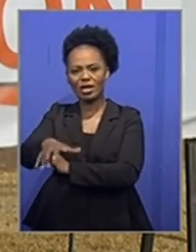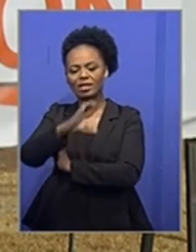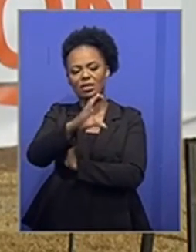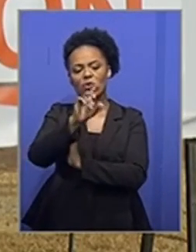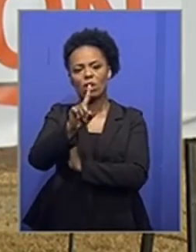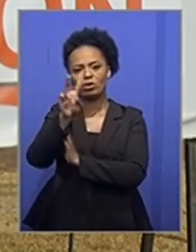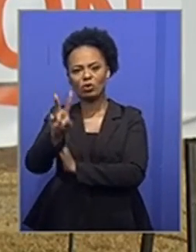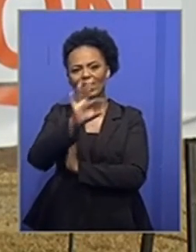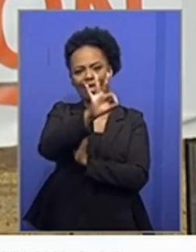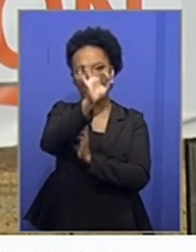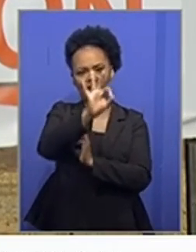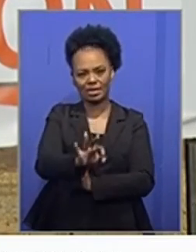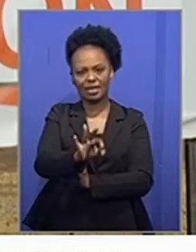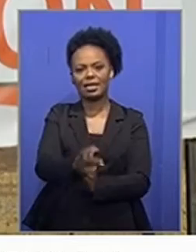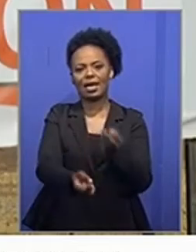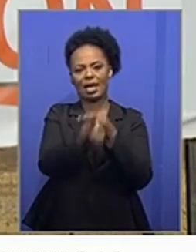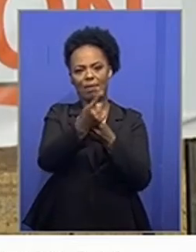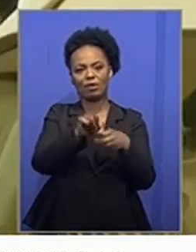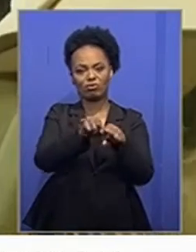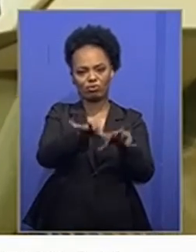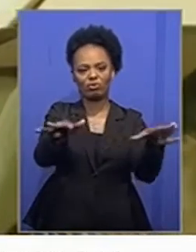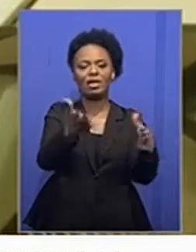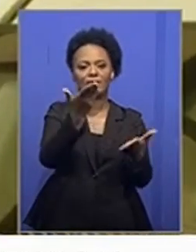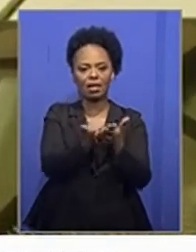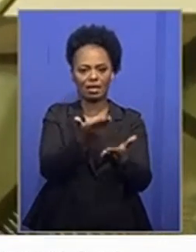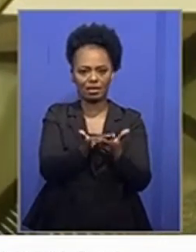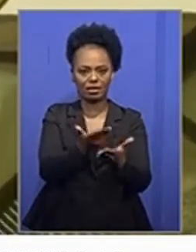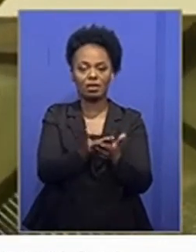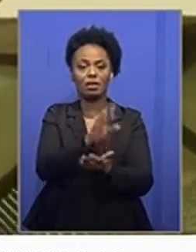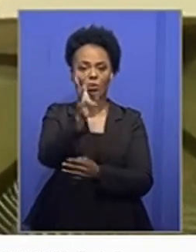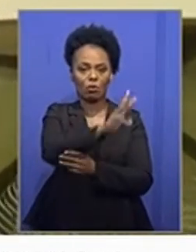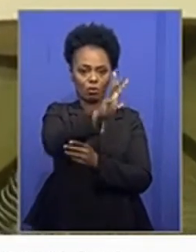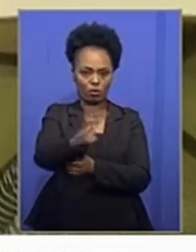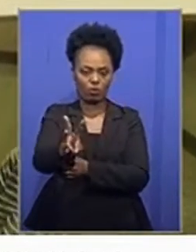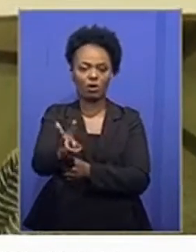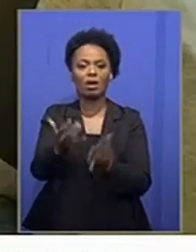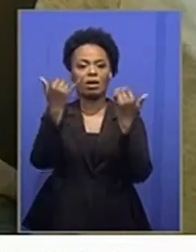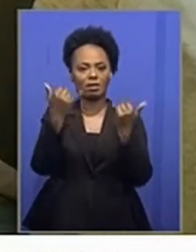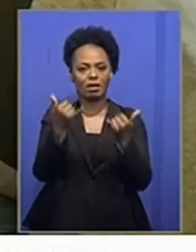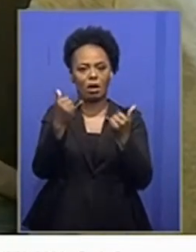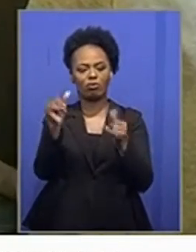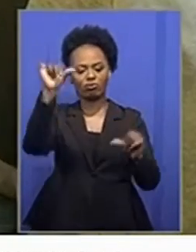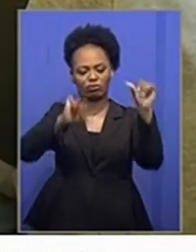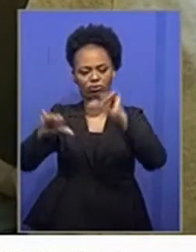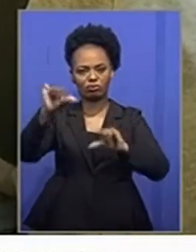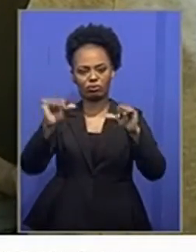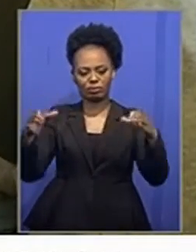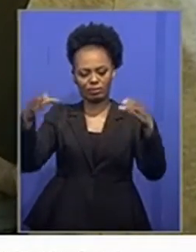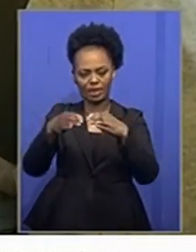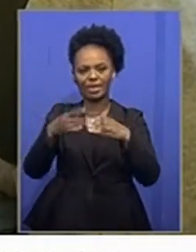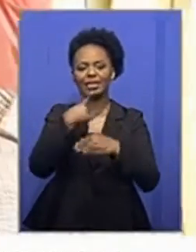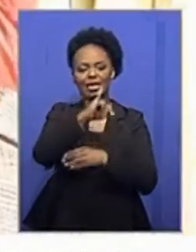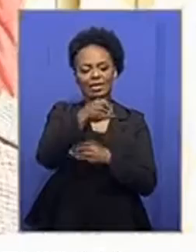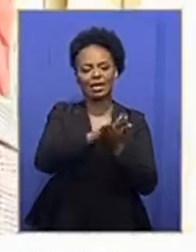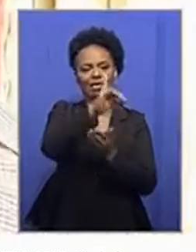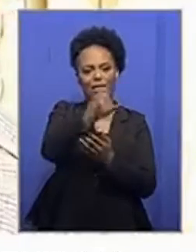diperesente di le 3 fela tsa kgonagalo ya go ata. Baitsenape ba re ba netefetse gore meento ya J&J le